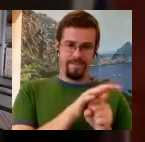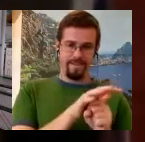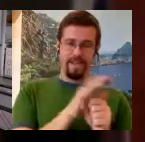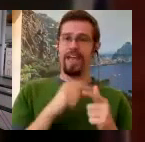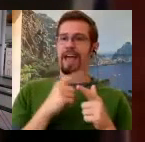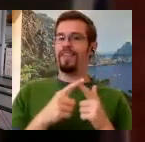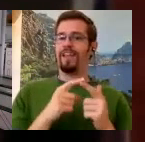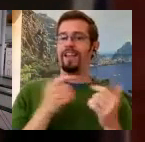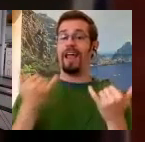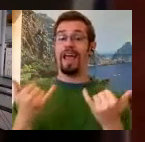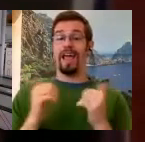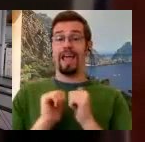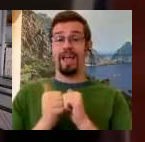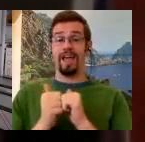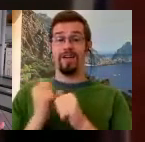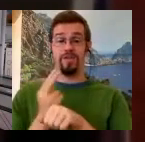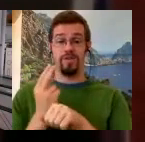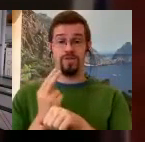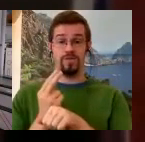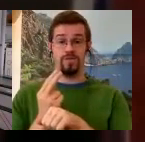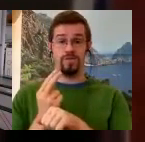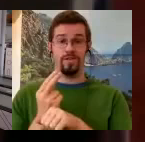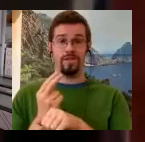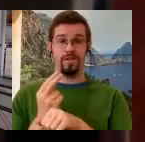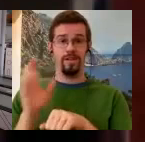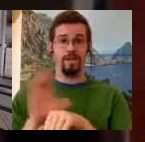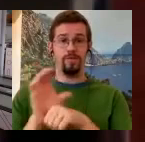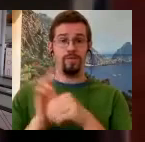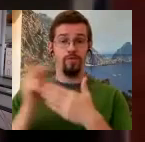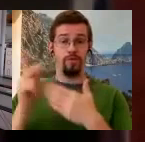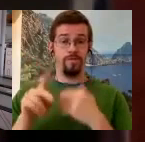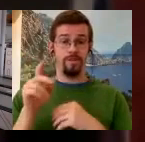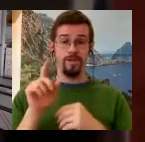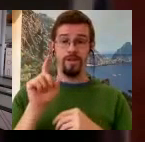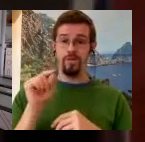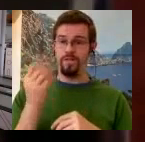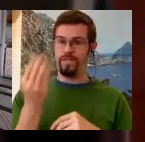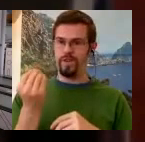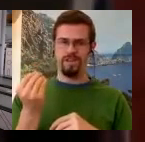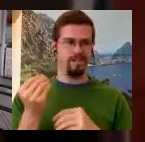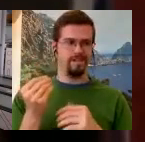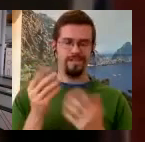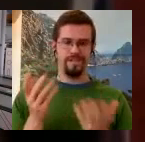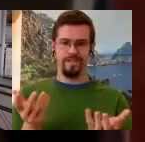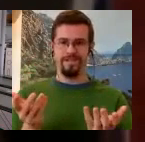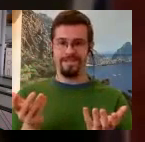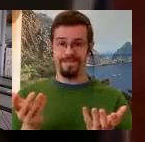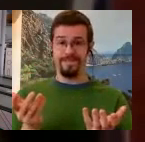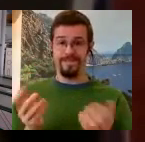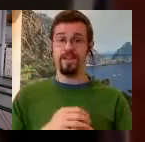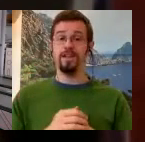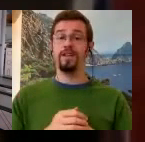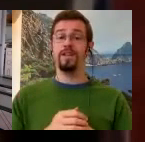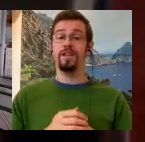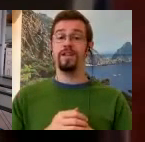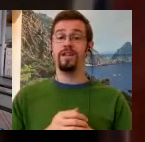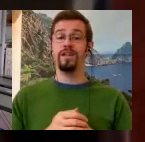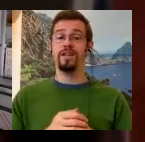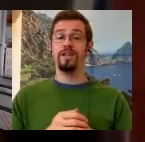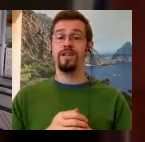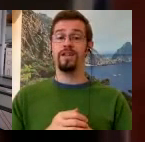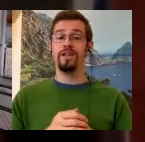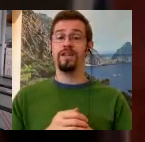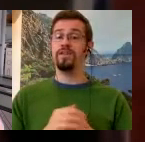computers today in 2014. Kind of strange, isn't it? Have you seen that? Yes. It's been an issue